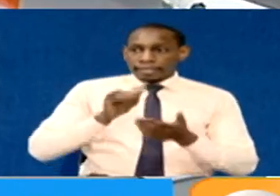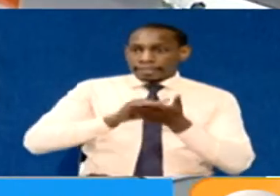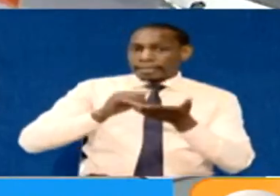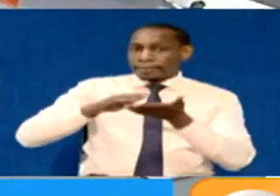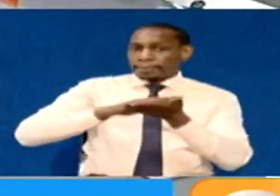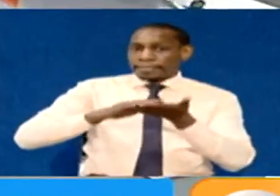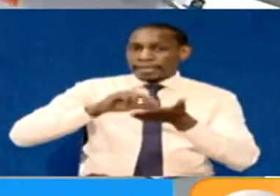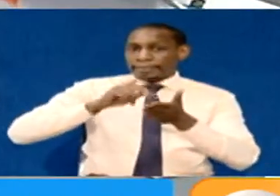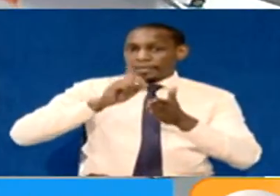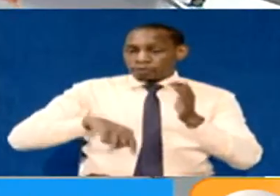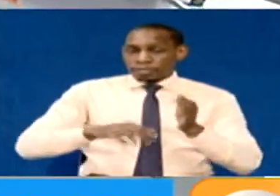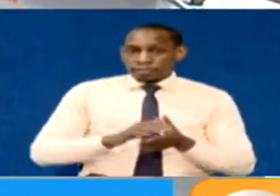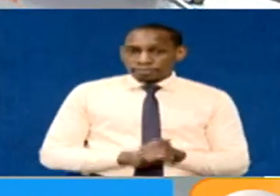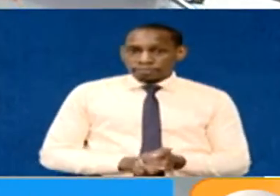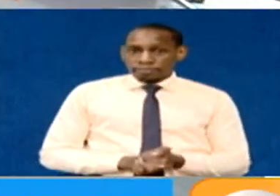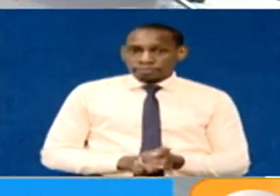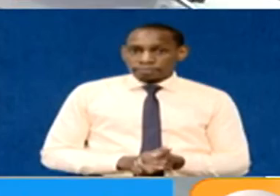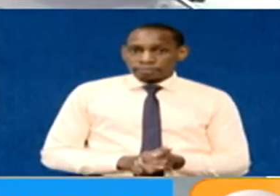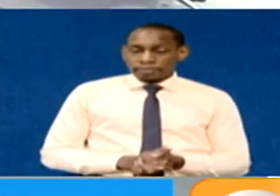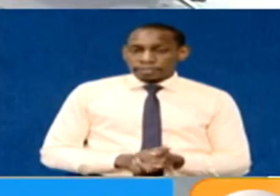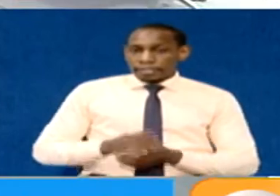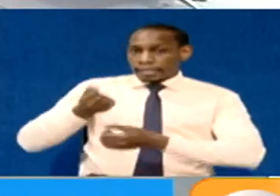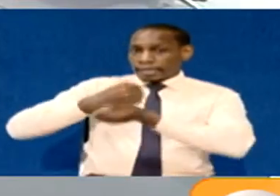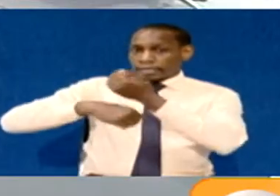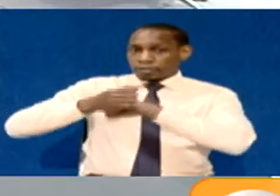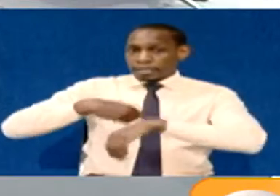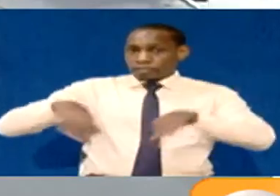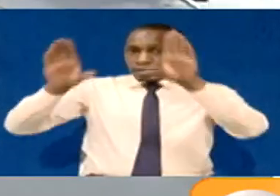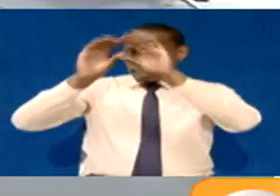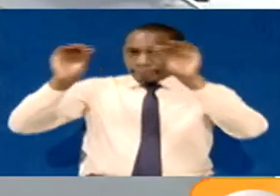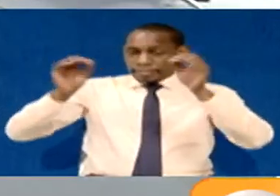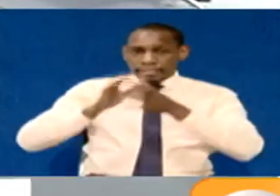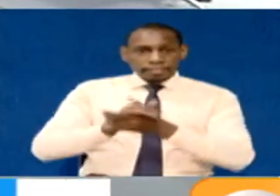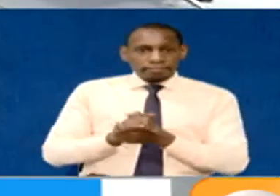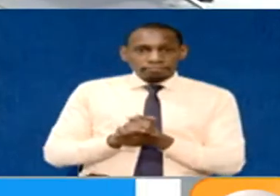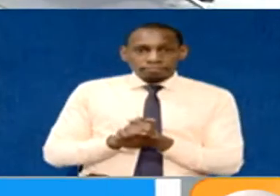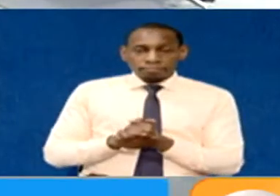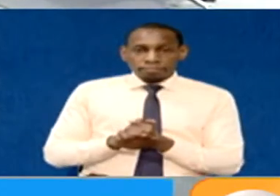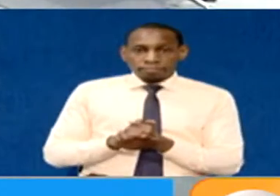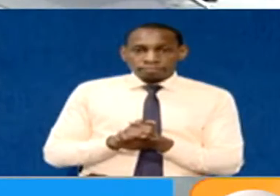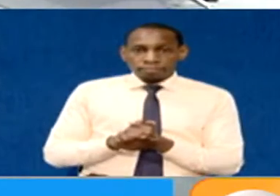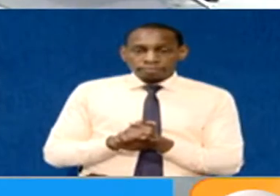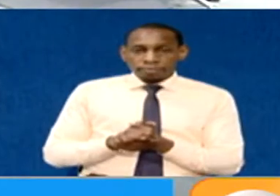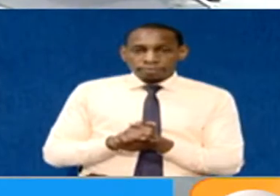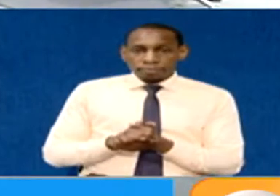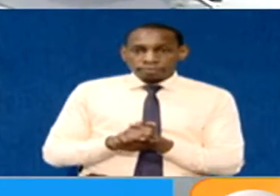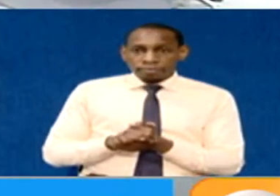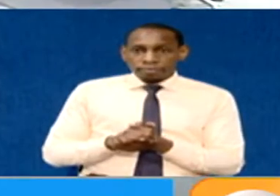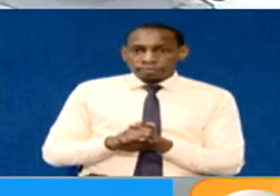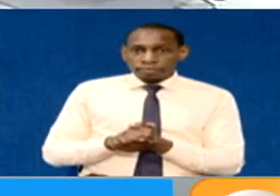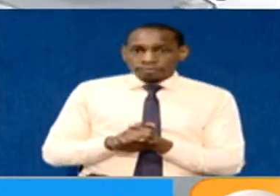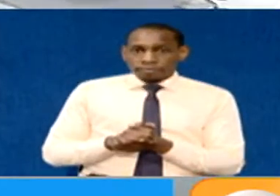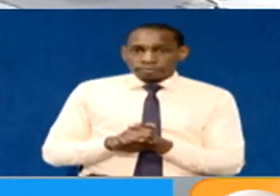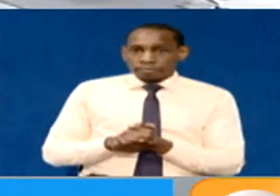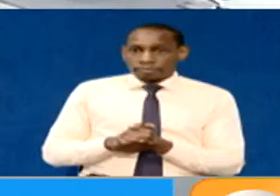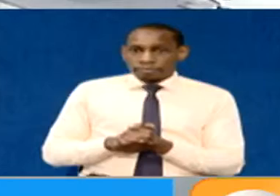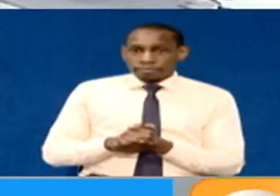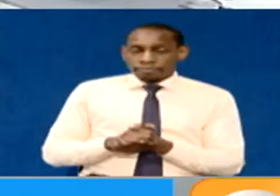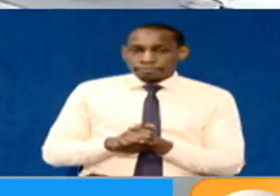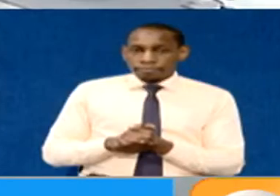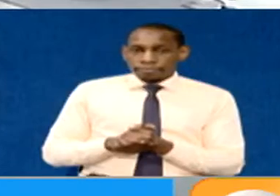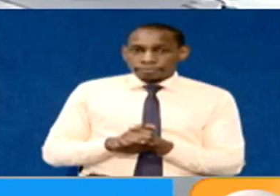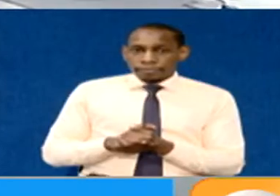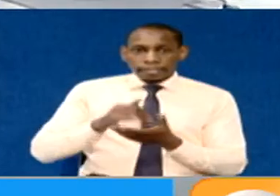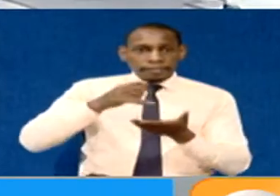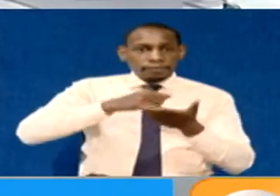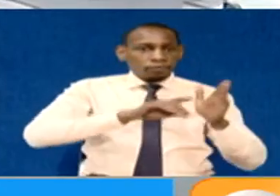basically just saying, you know what the president did was not within the four corners of the law,